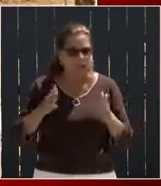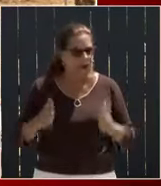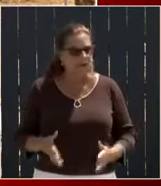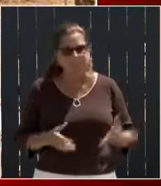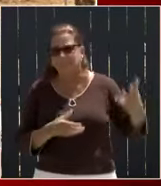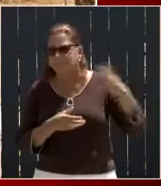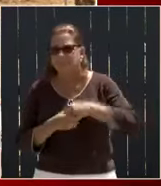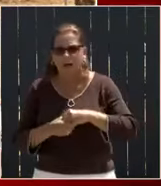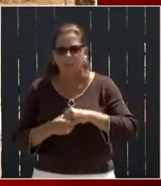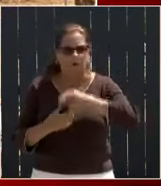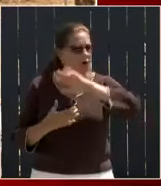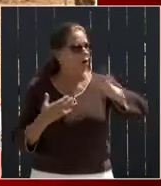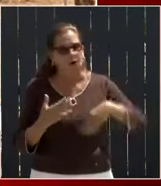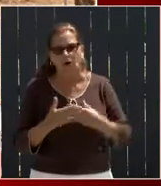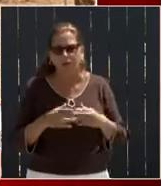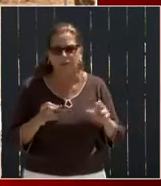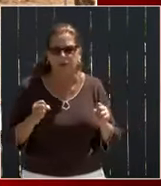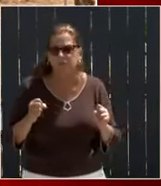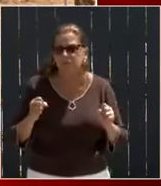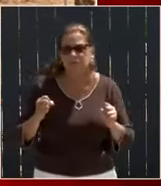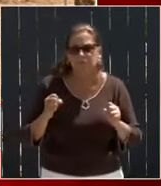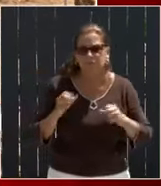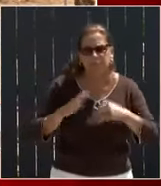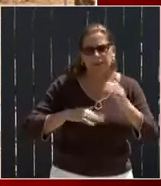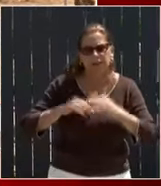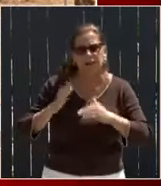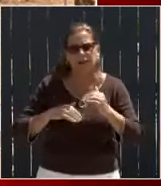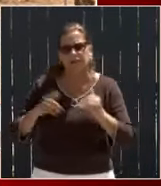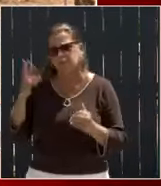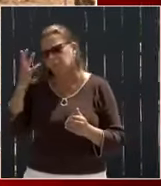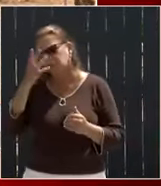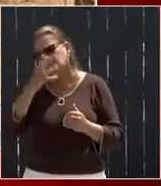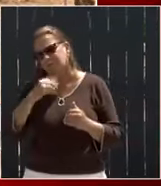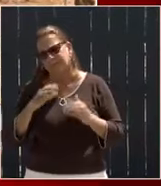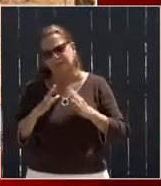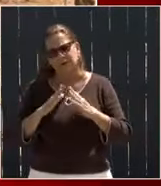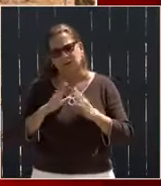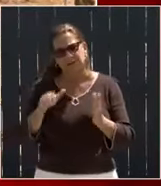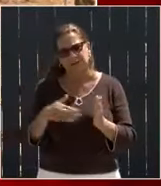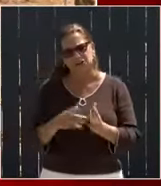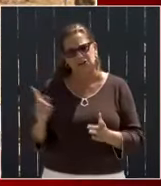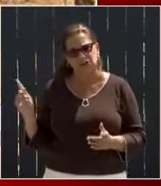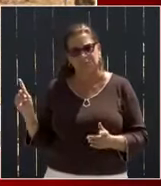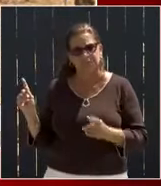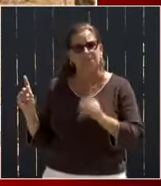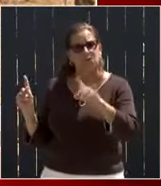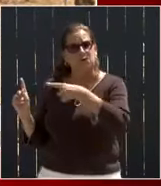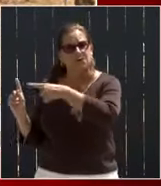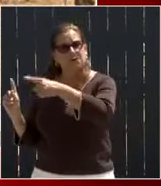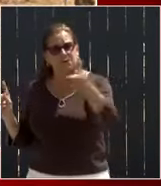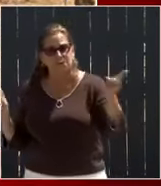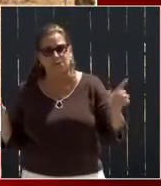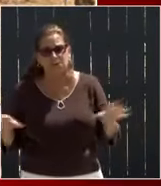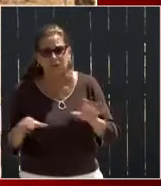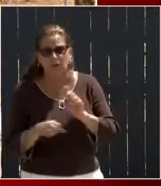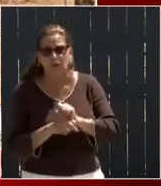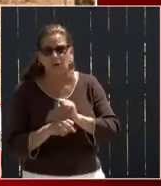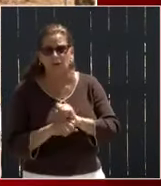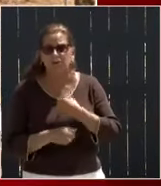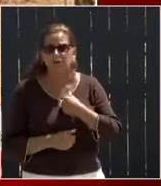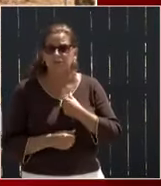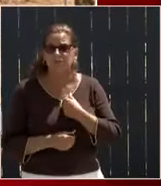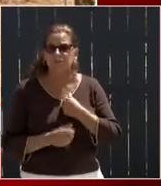beautiful center a possibility, working together and doing the work. What I also was struck by when Gary